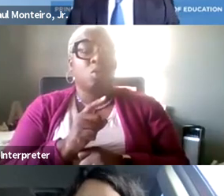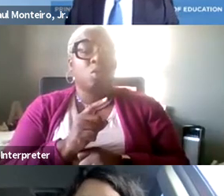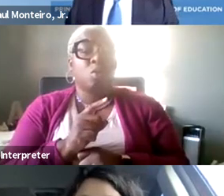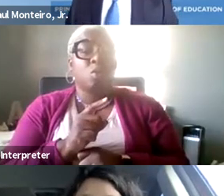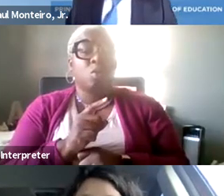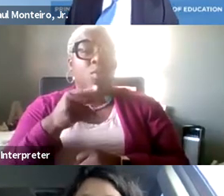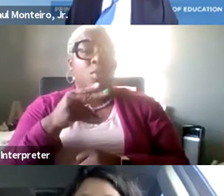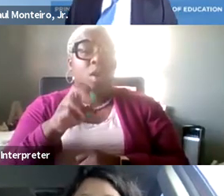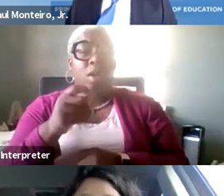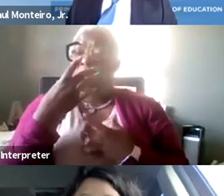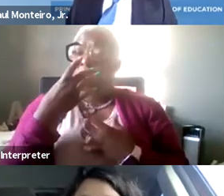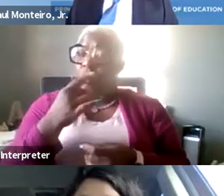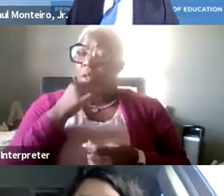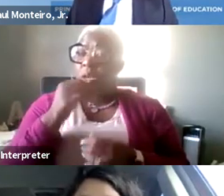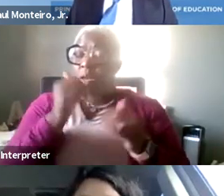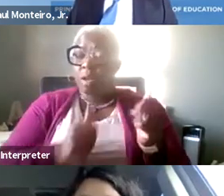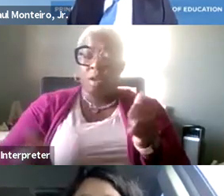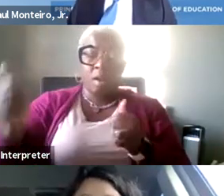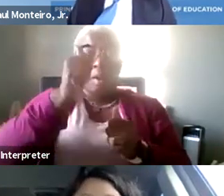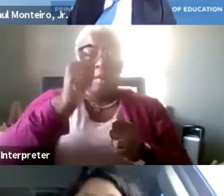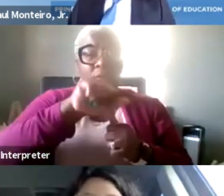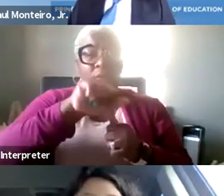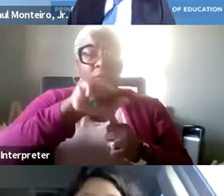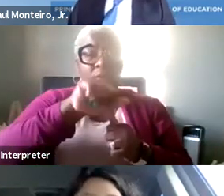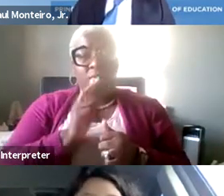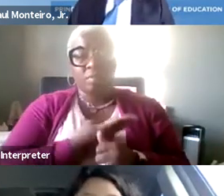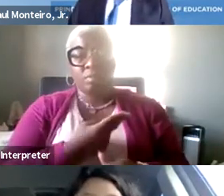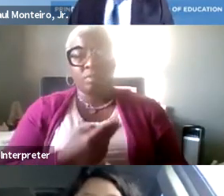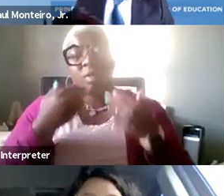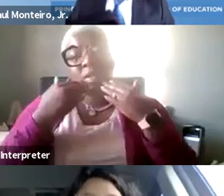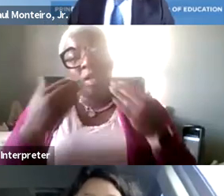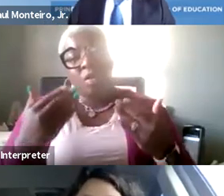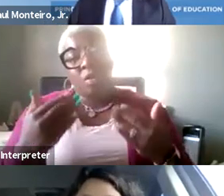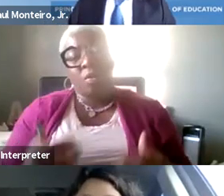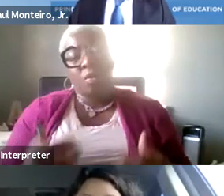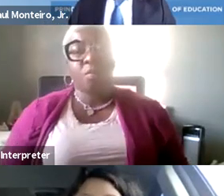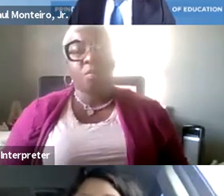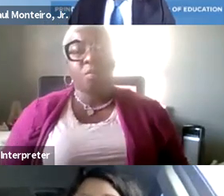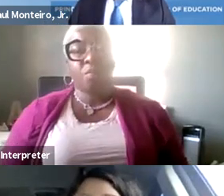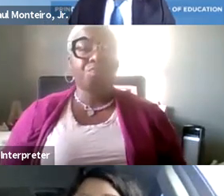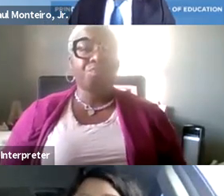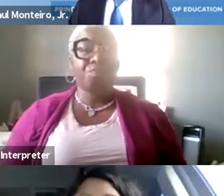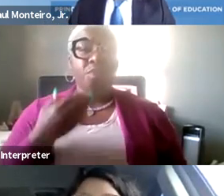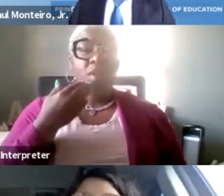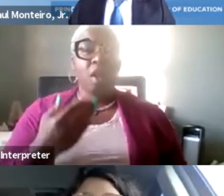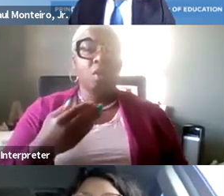interests aren't being put above the rest of us. Thank you. Thank you, Ms.